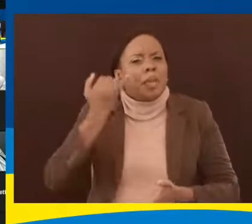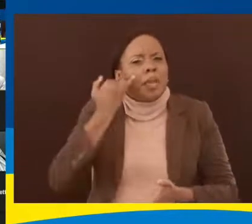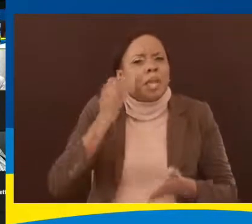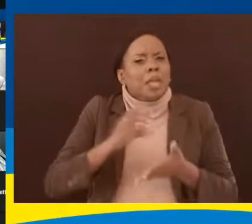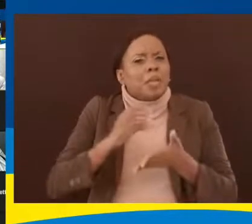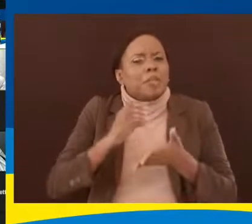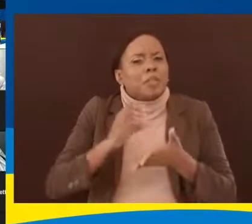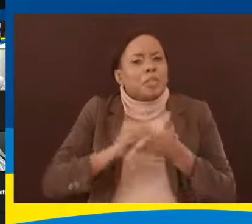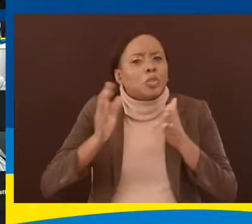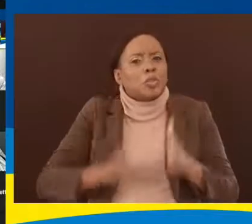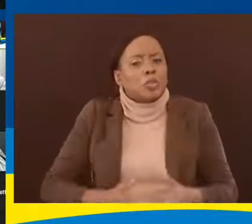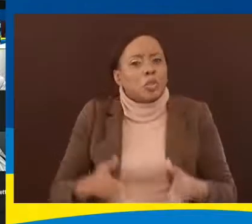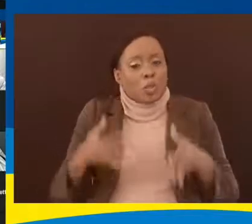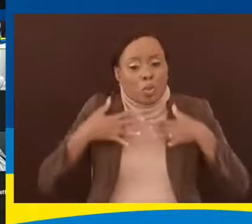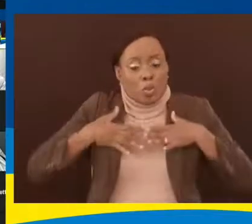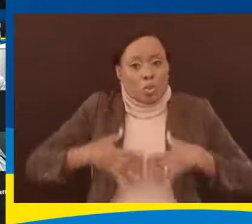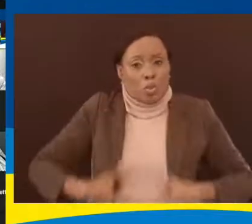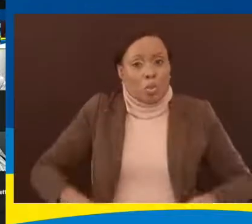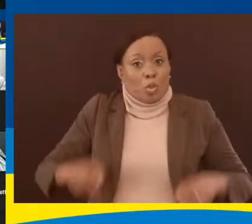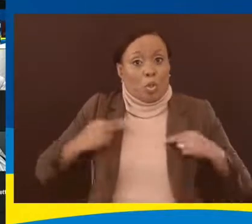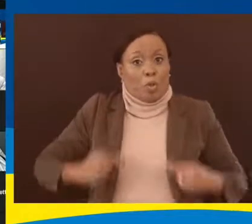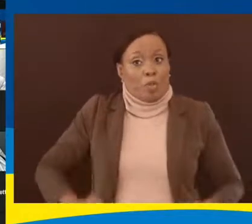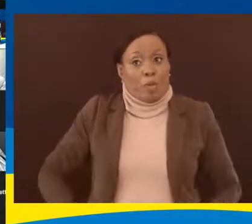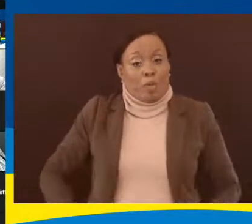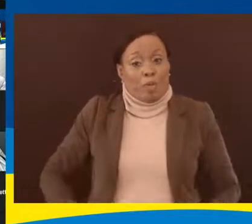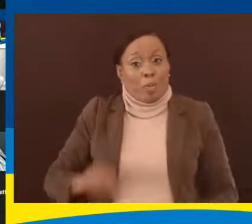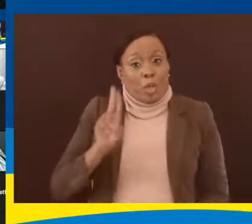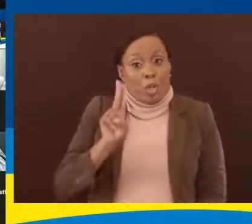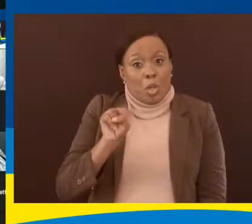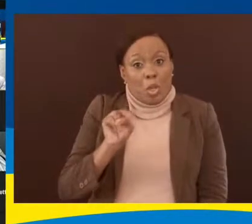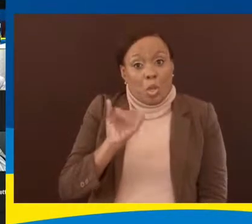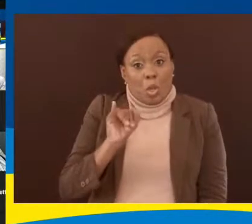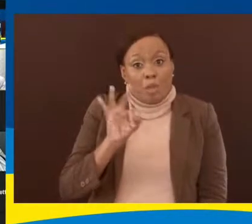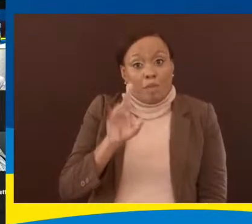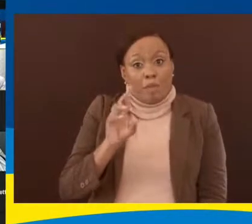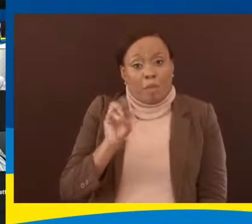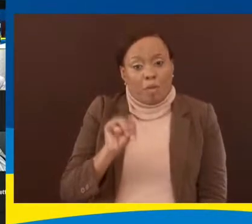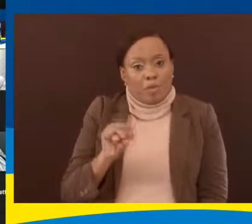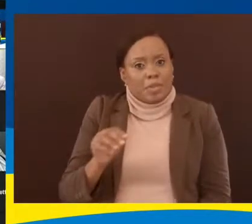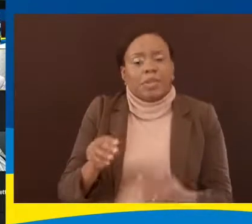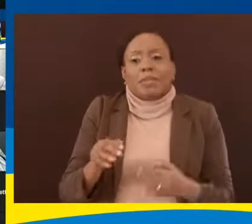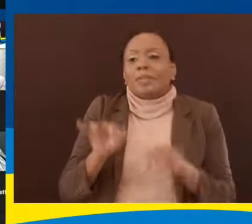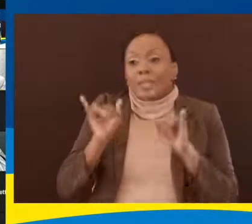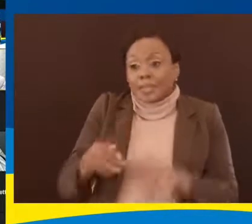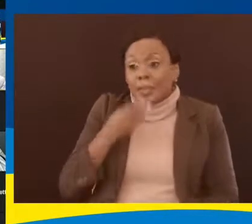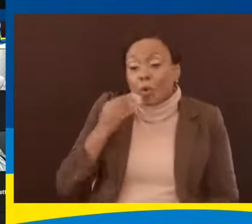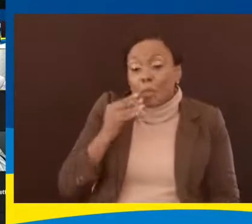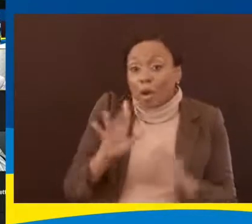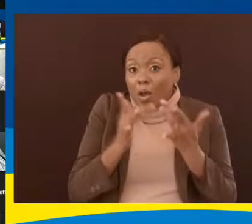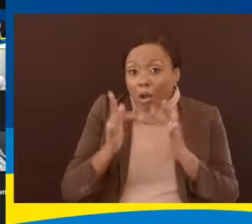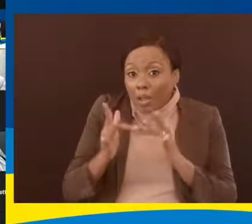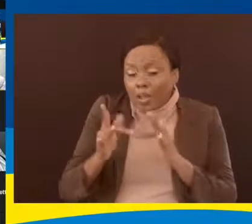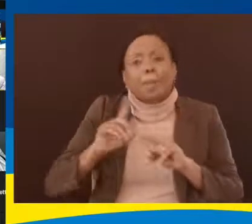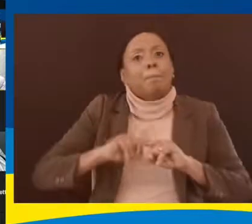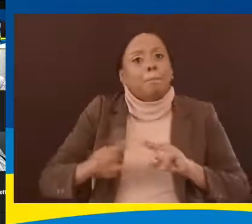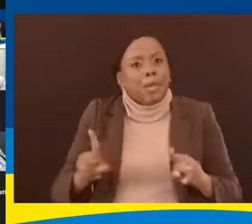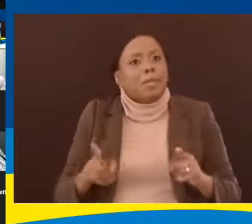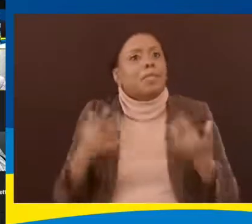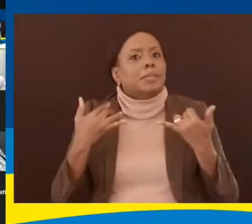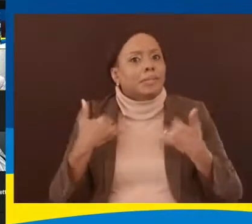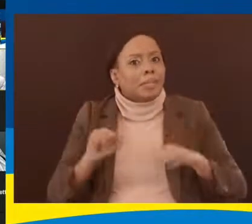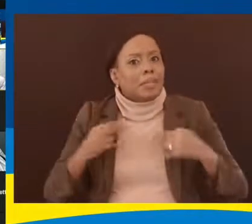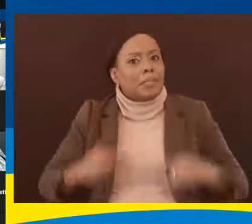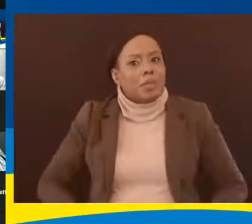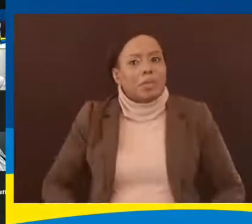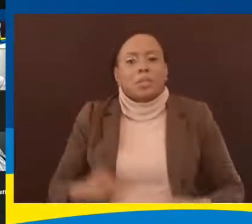that uniformity. Because having quite a few friends and relatives teaching, they have complained about how the children come online,